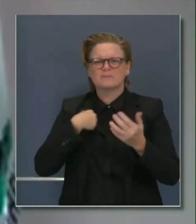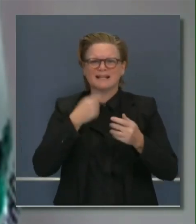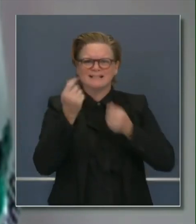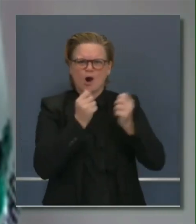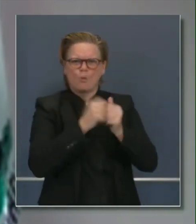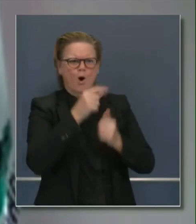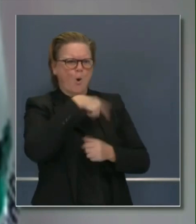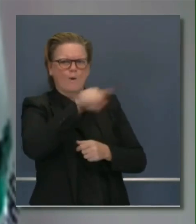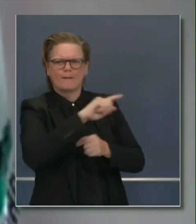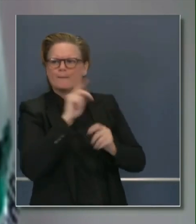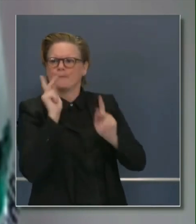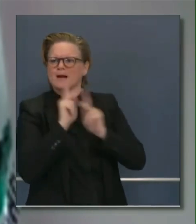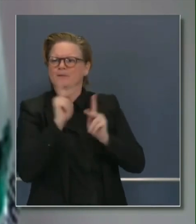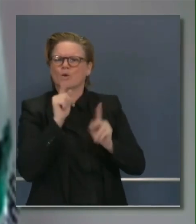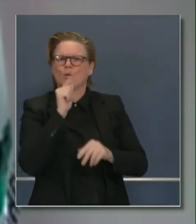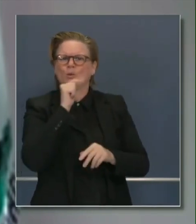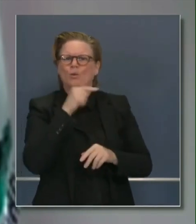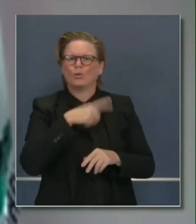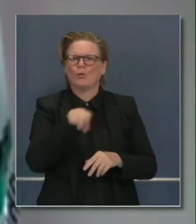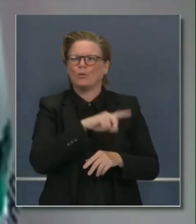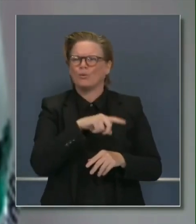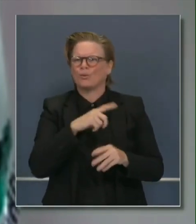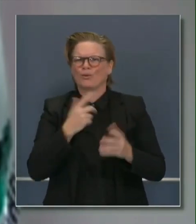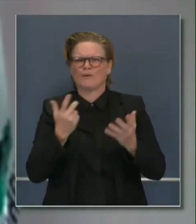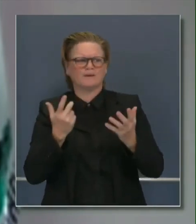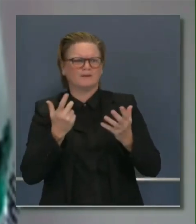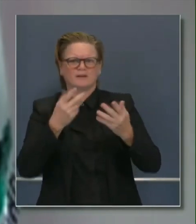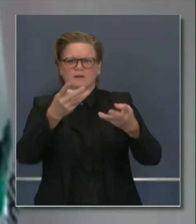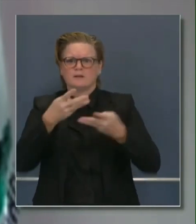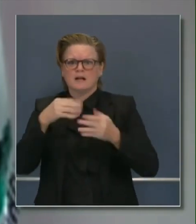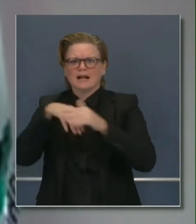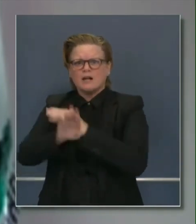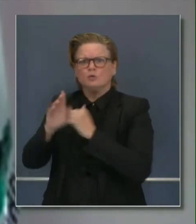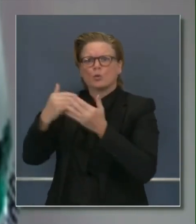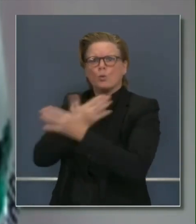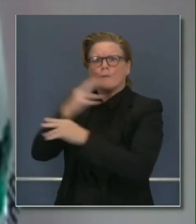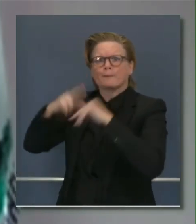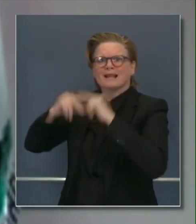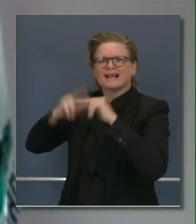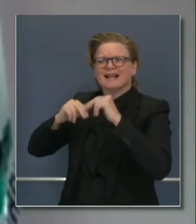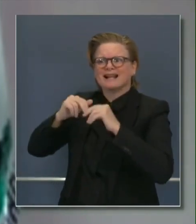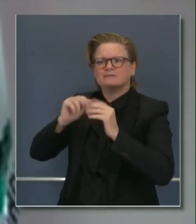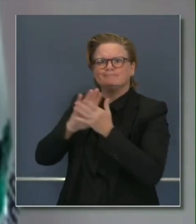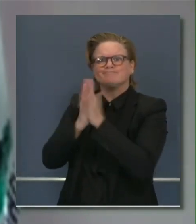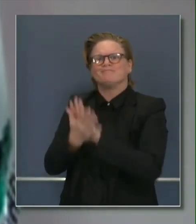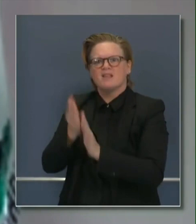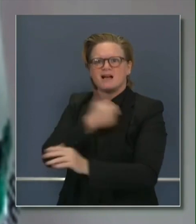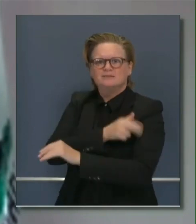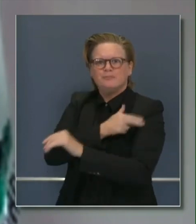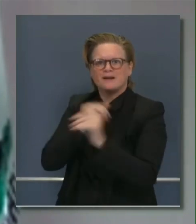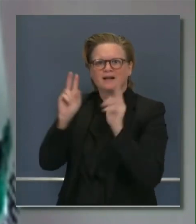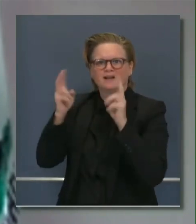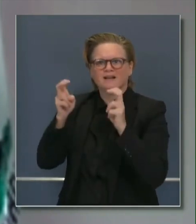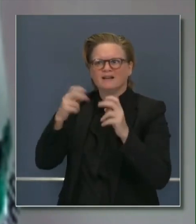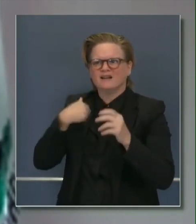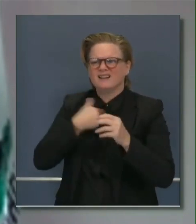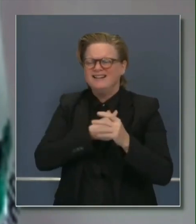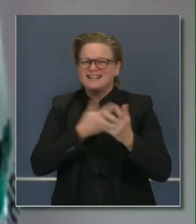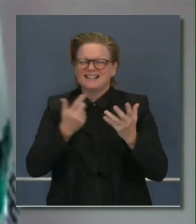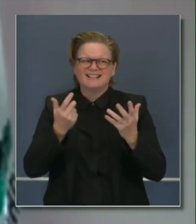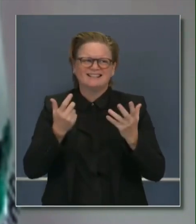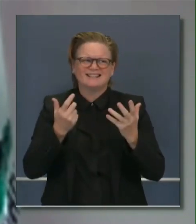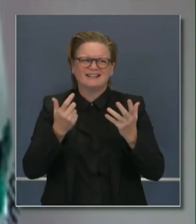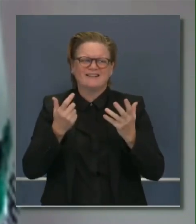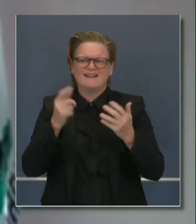with diseases that we are just getting better at treating little by little. And it's really an opportunity, as the governor said,